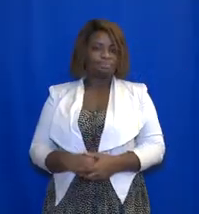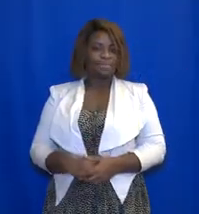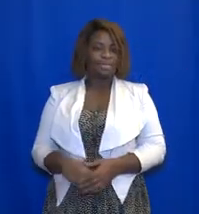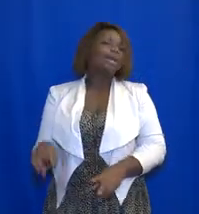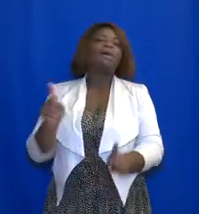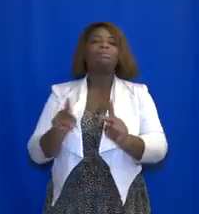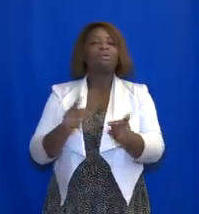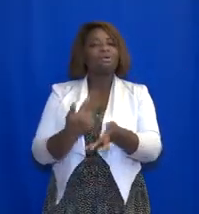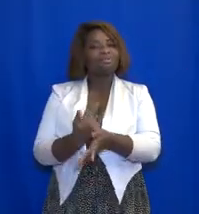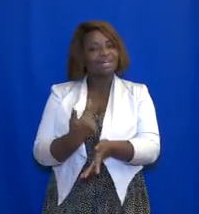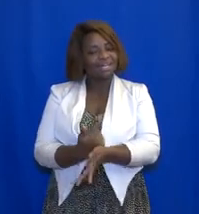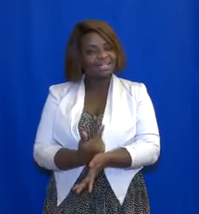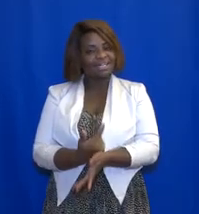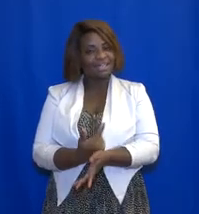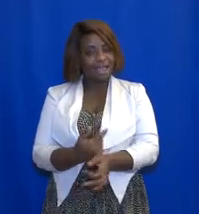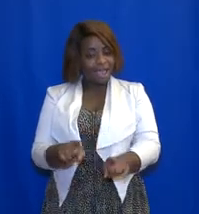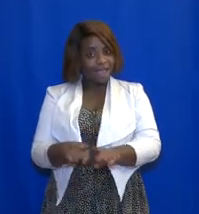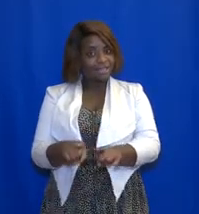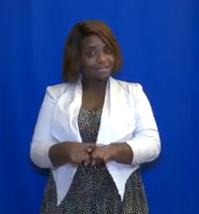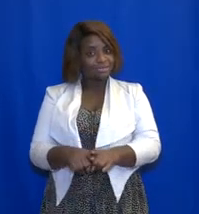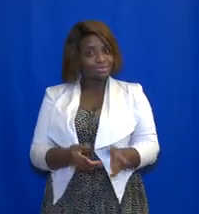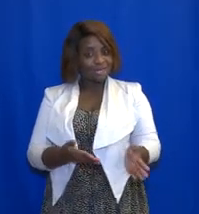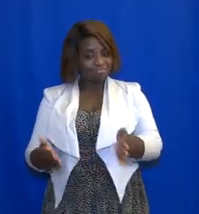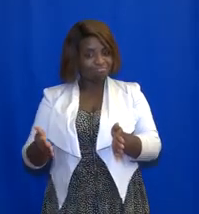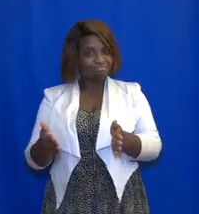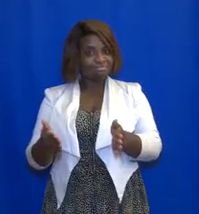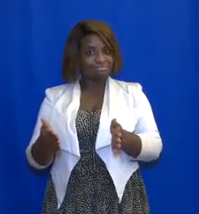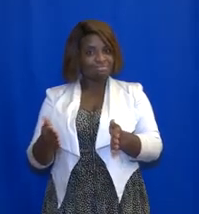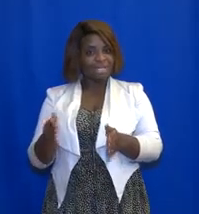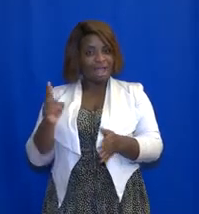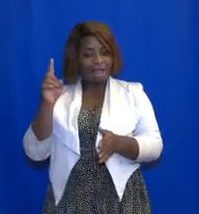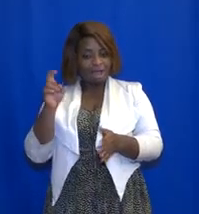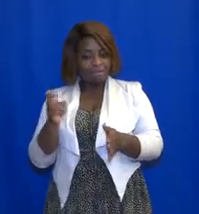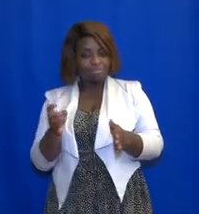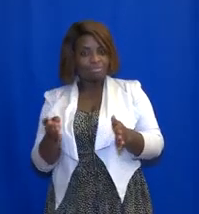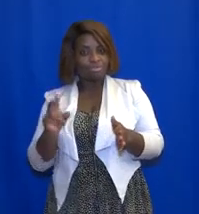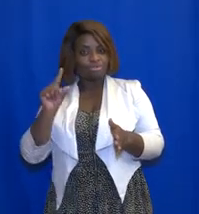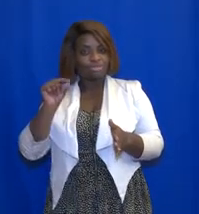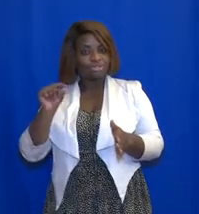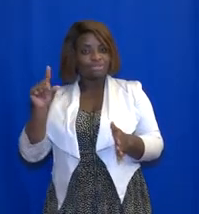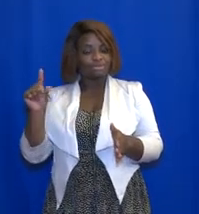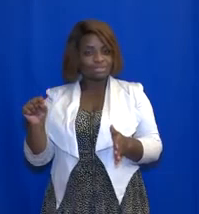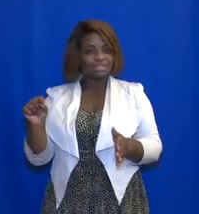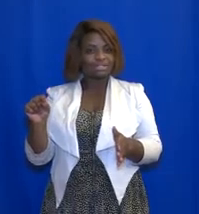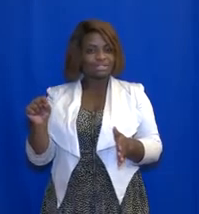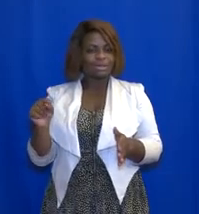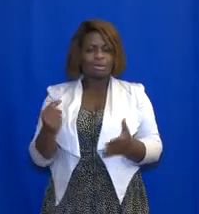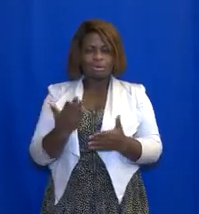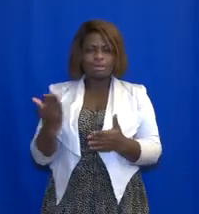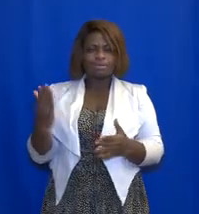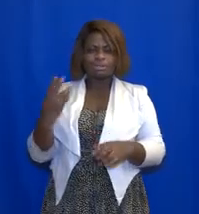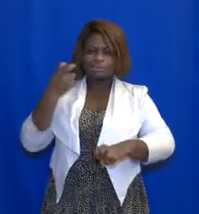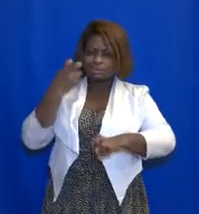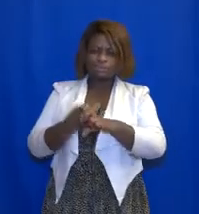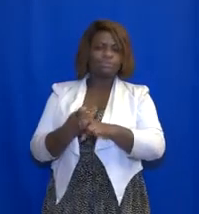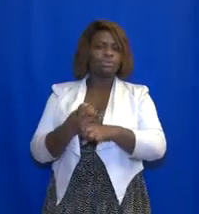Fellow Ghanaians, as we cross the halfway point of 2020, arguably one of the most difficult years